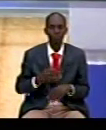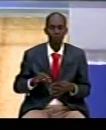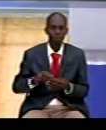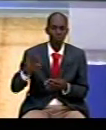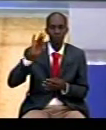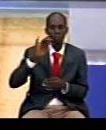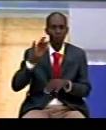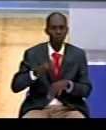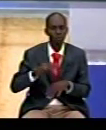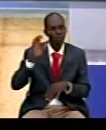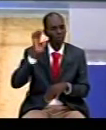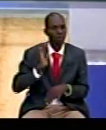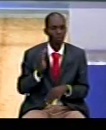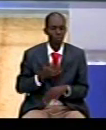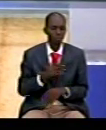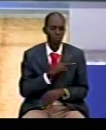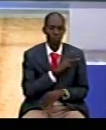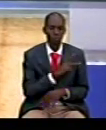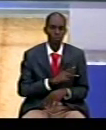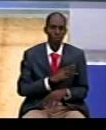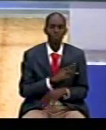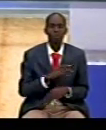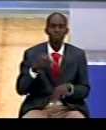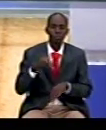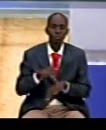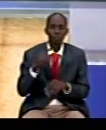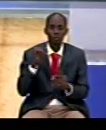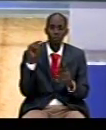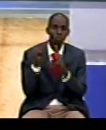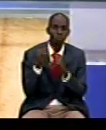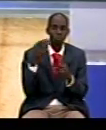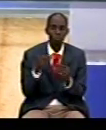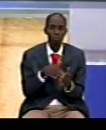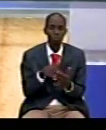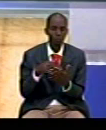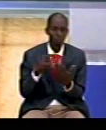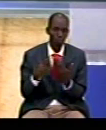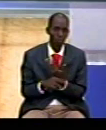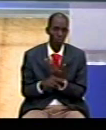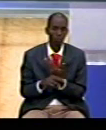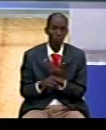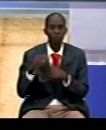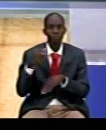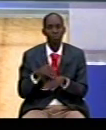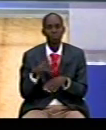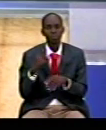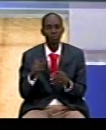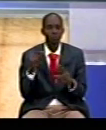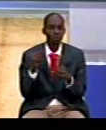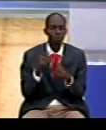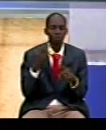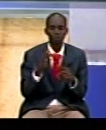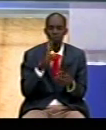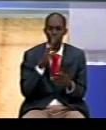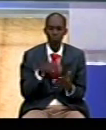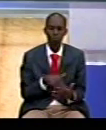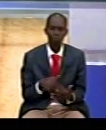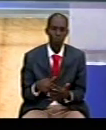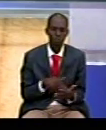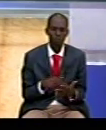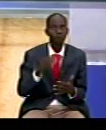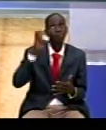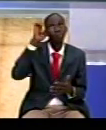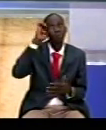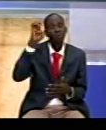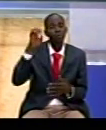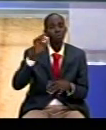personality. It touches us at the point of weakness, at the point of being weary. It